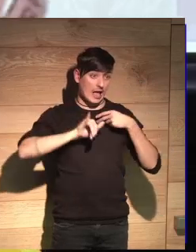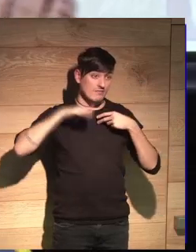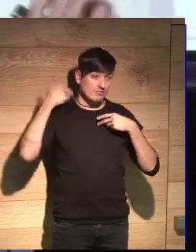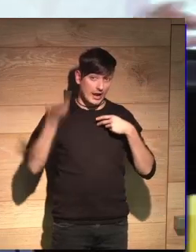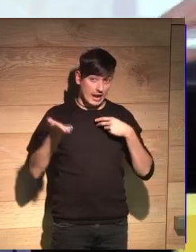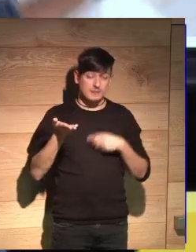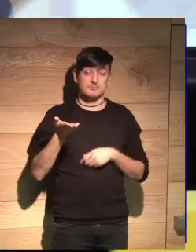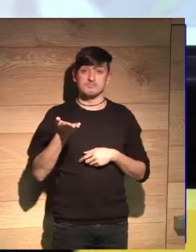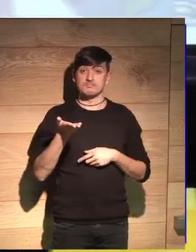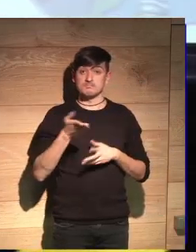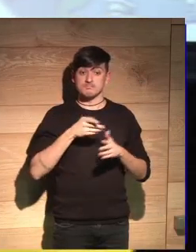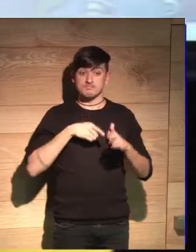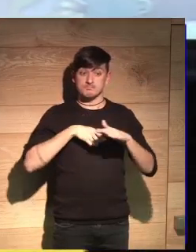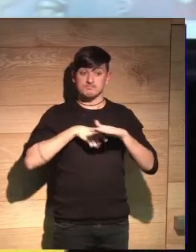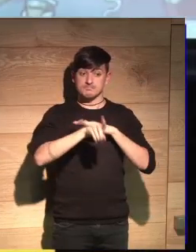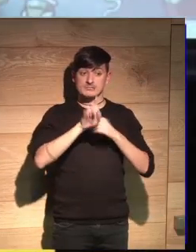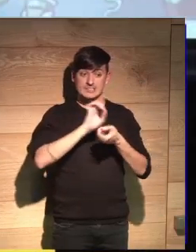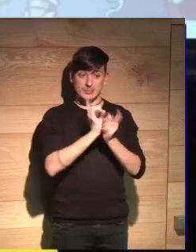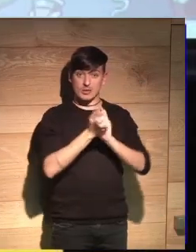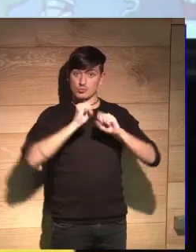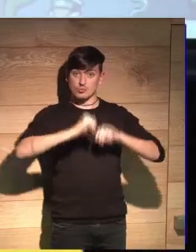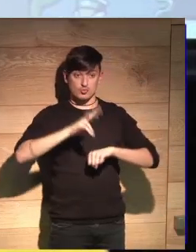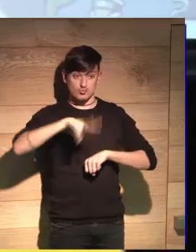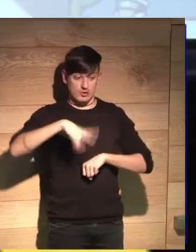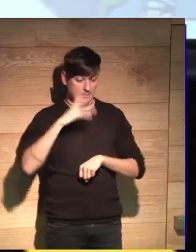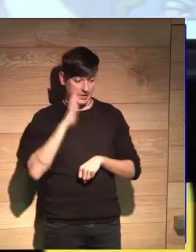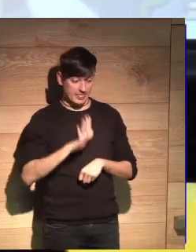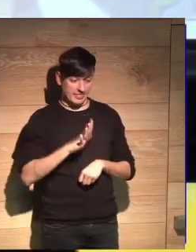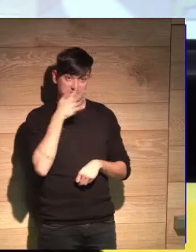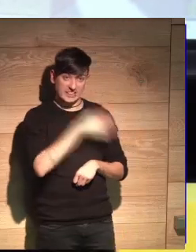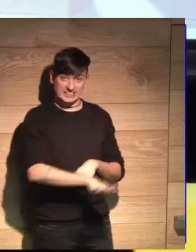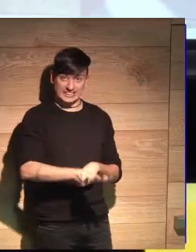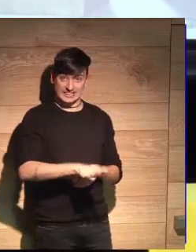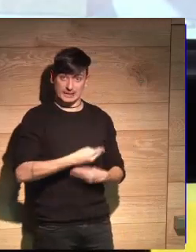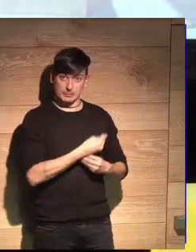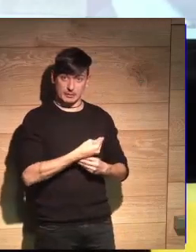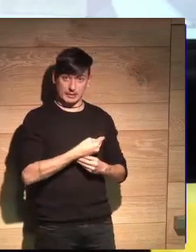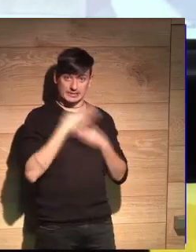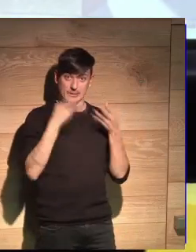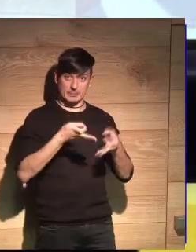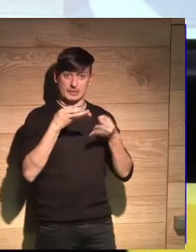even have gills, external gills, and it's always like a baby